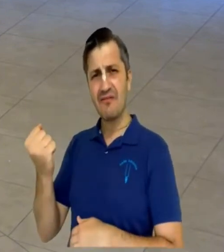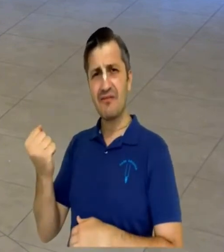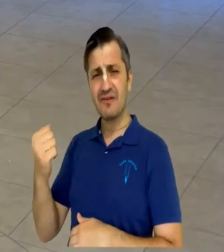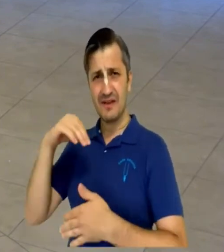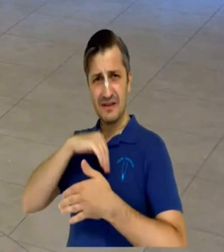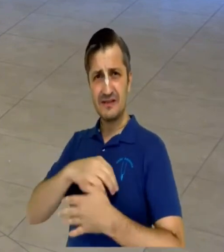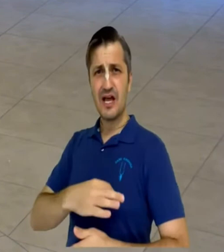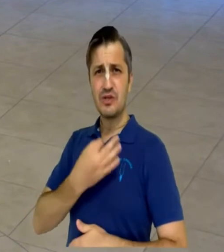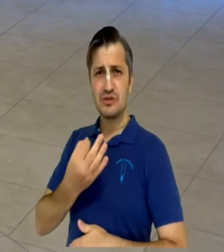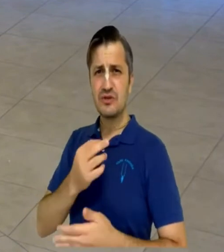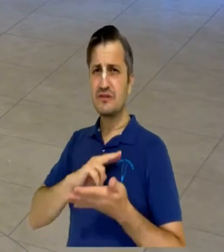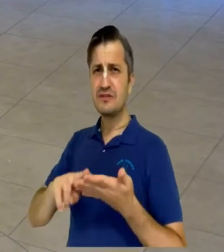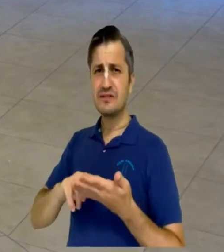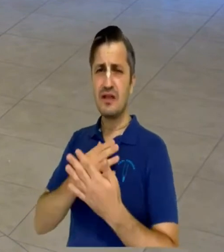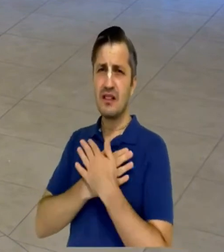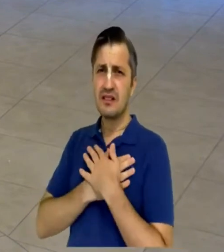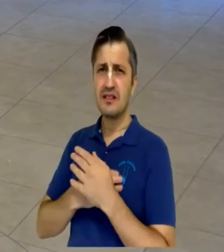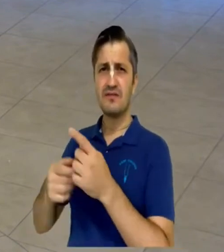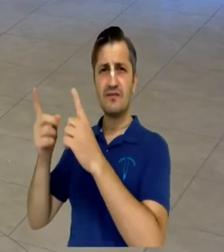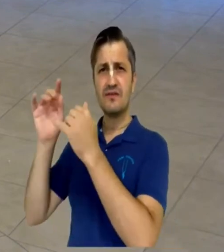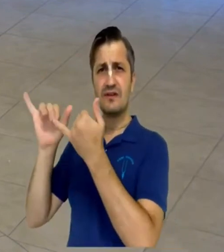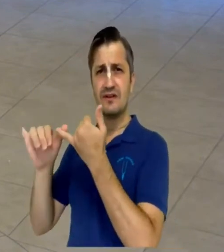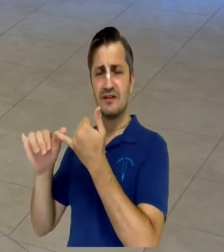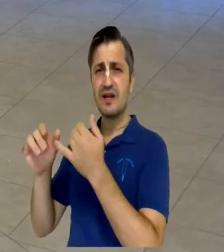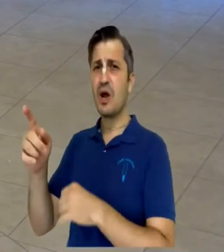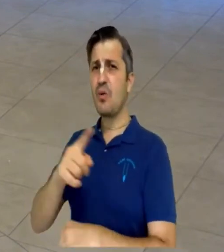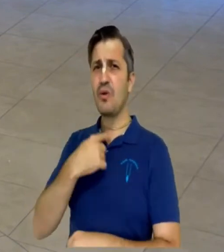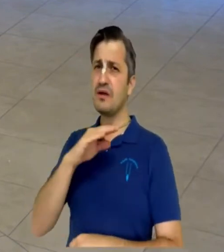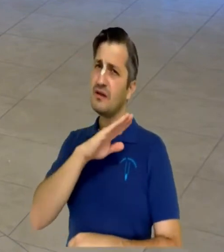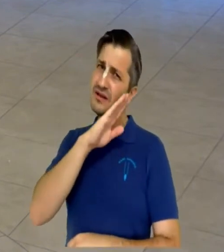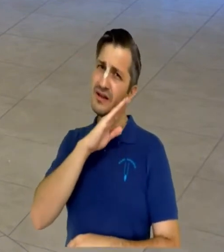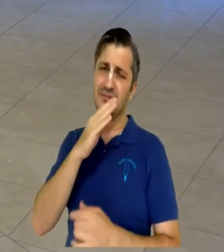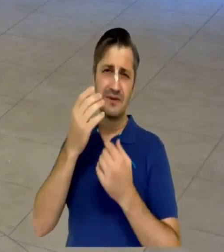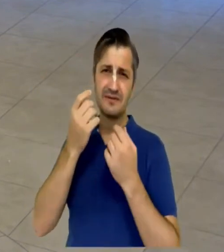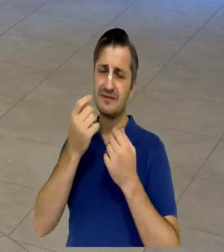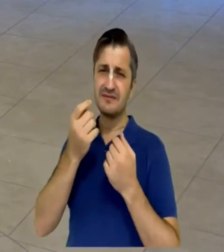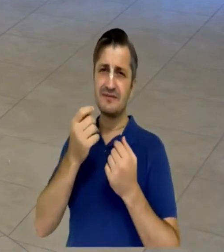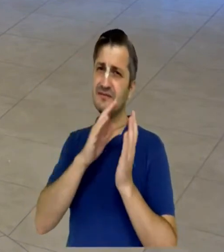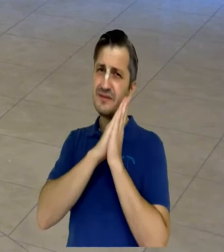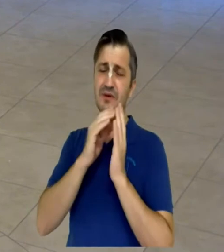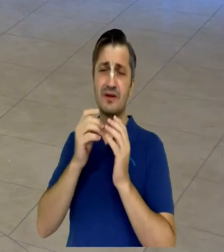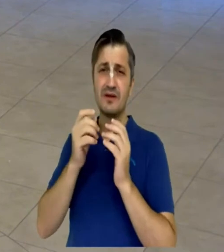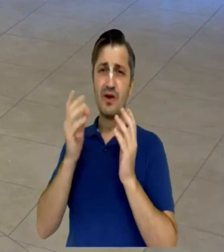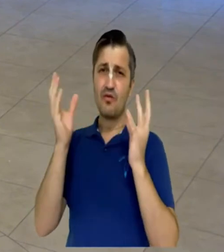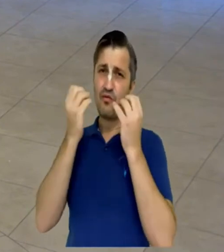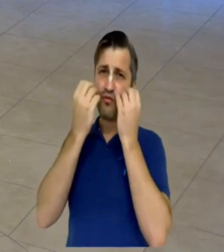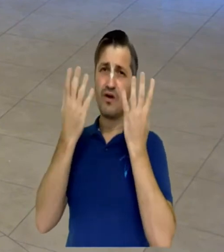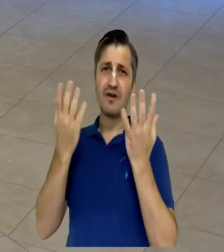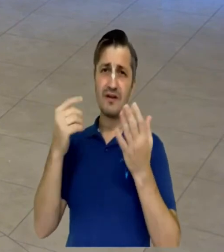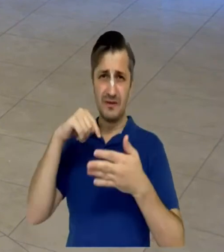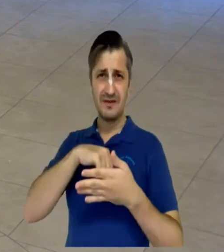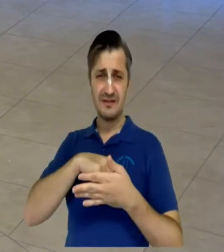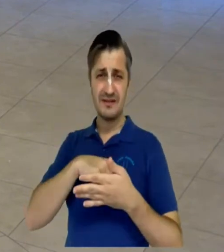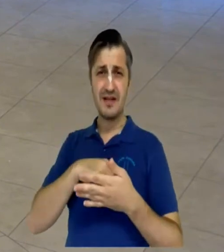the dormant prema. And this is, of course, elaborated by Lord Chaitanya, who has